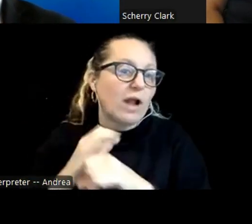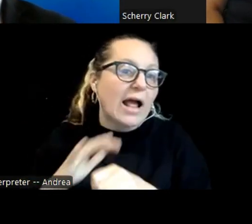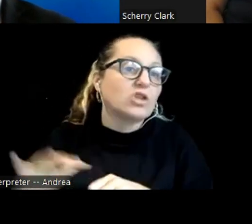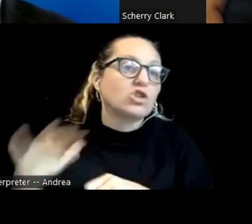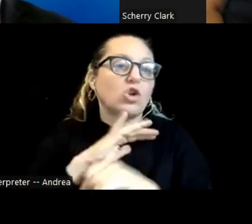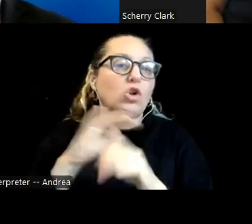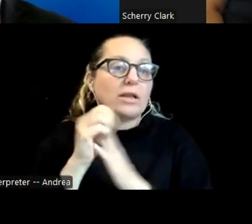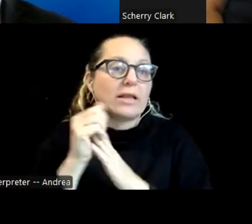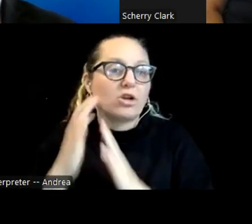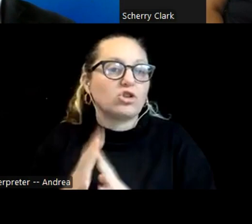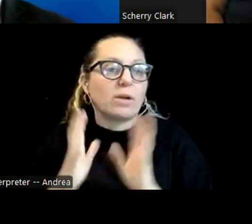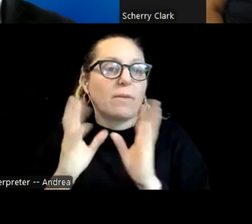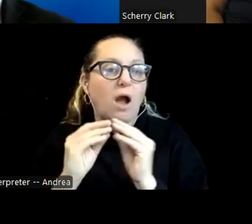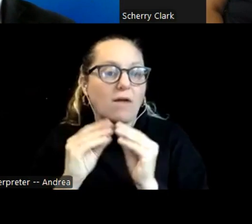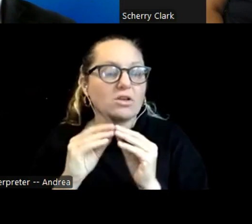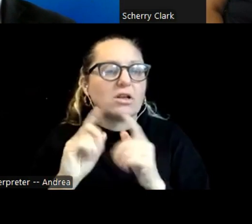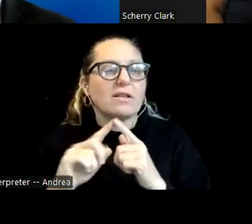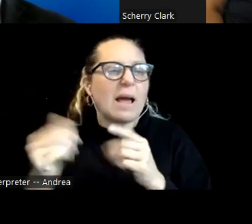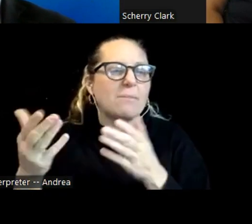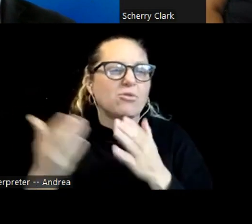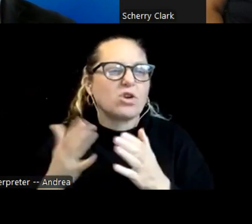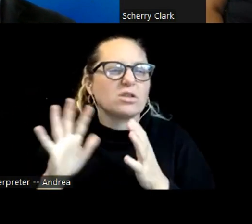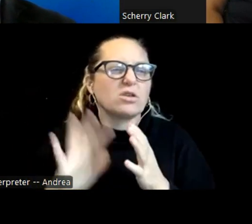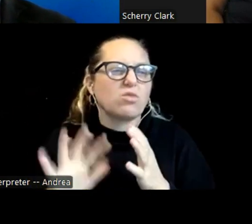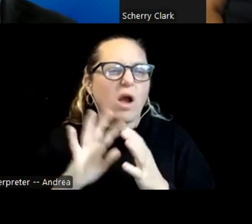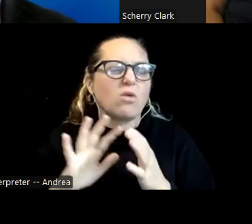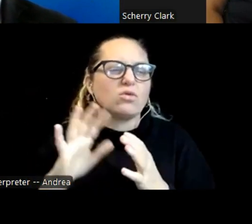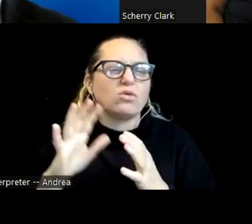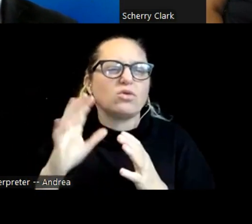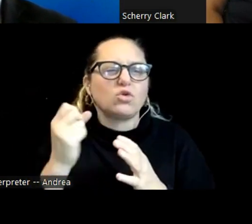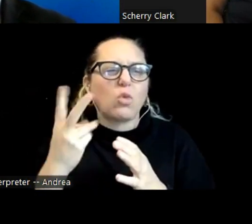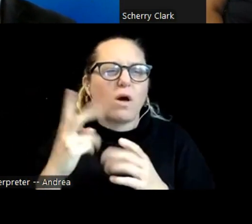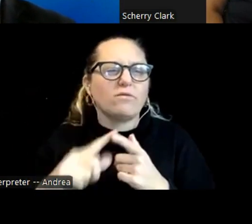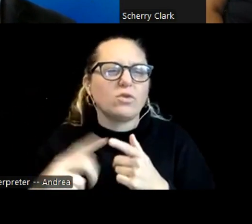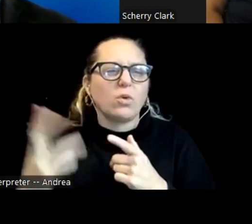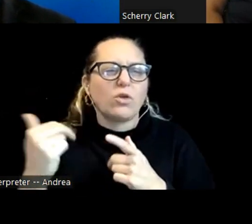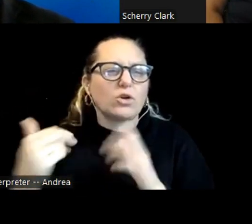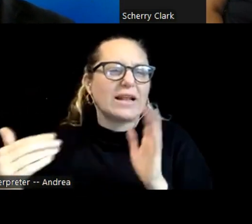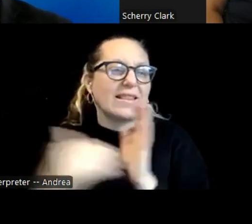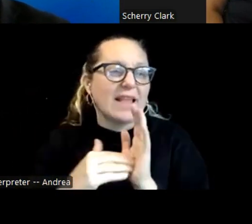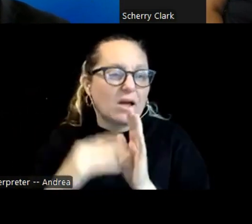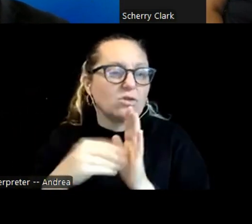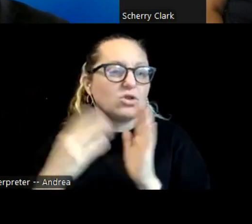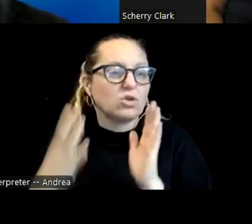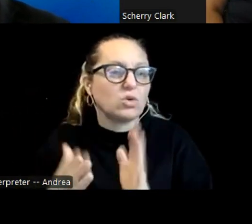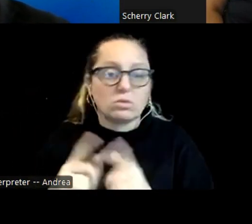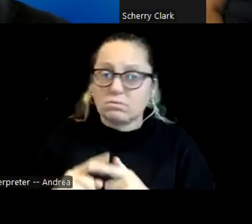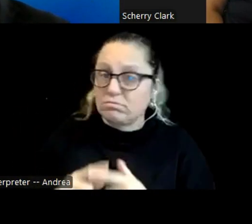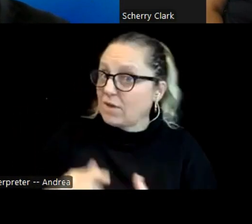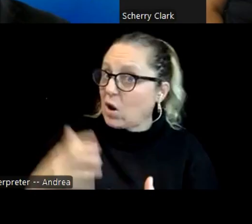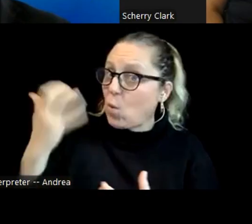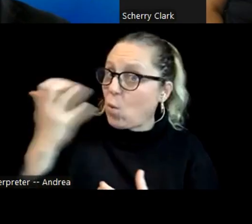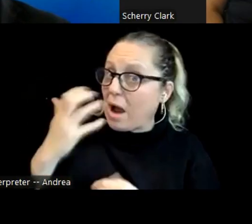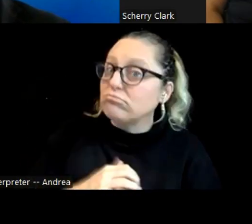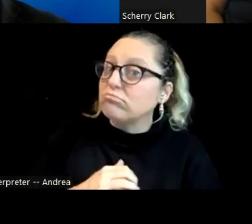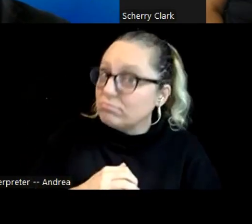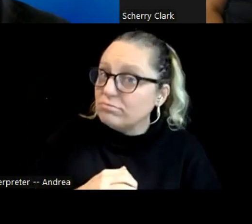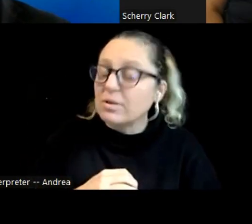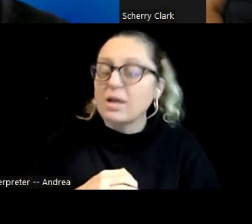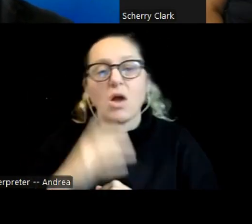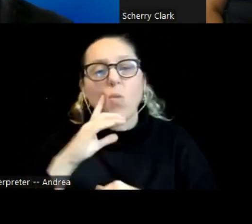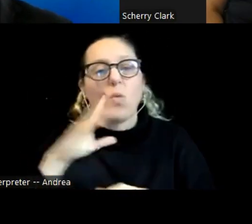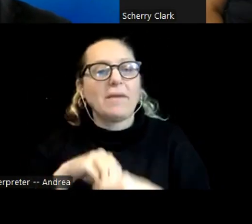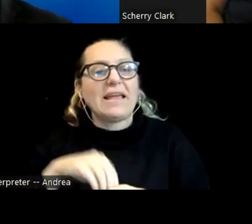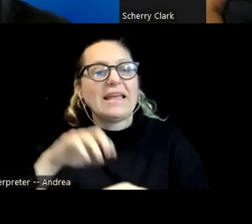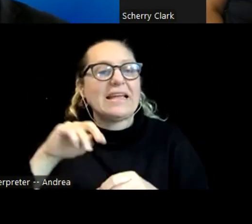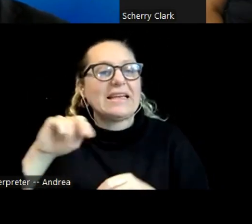leadership conference, which brings in about 12 to 13,000 students. Wow. We will be in Nashville